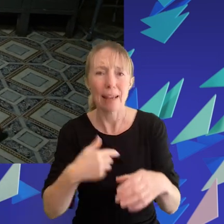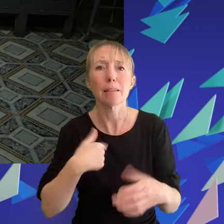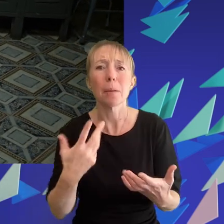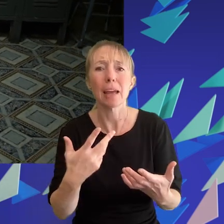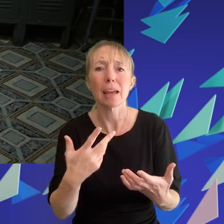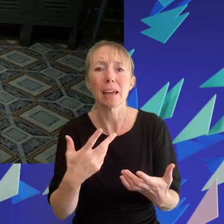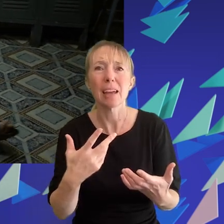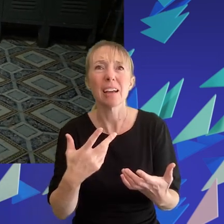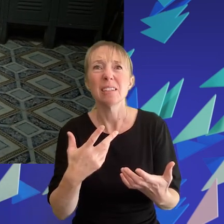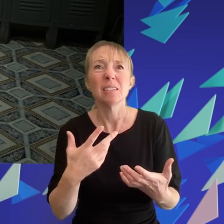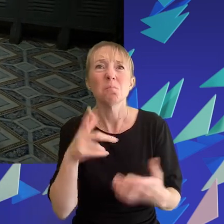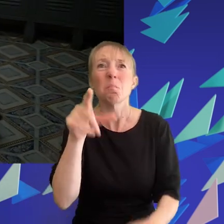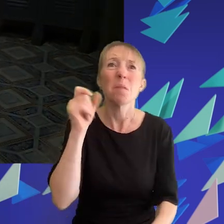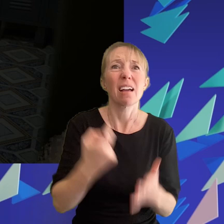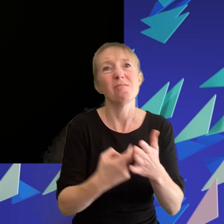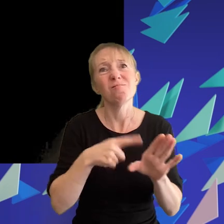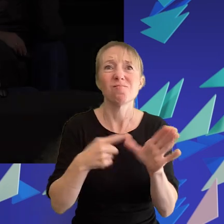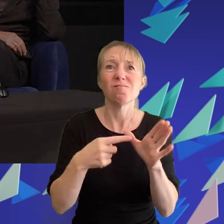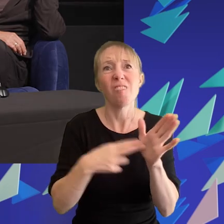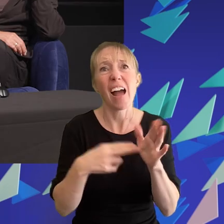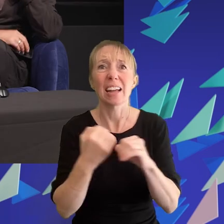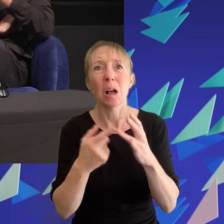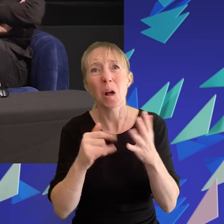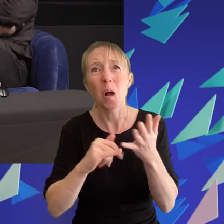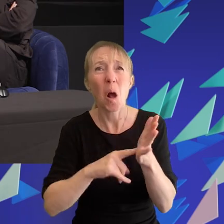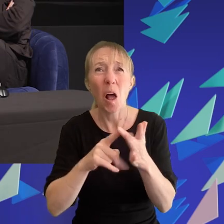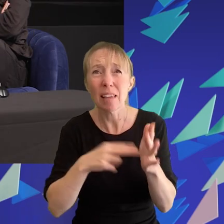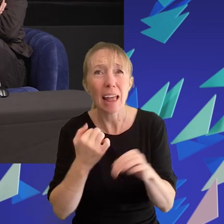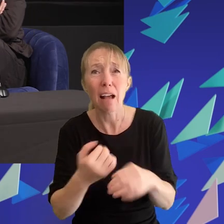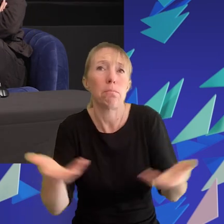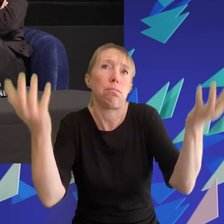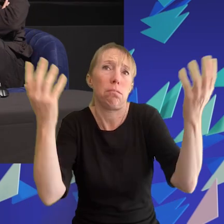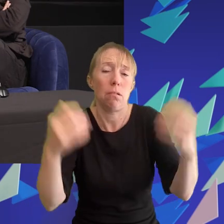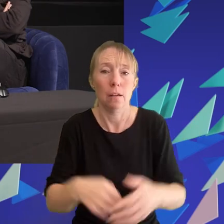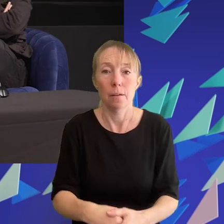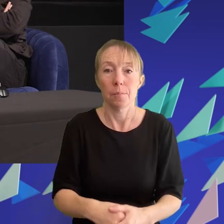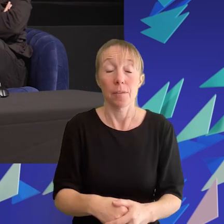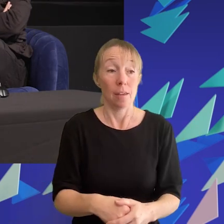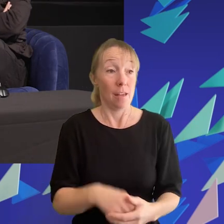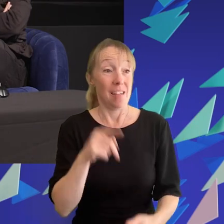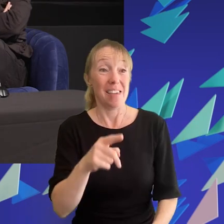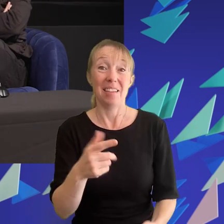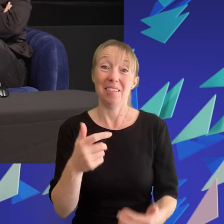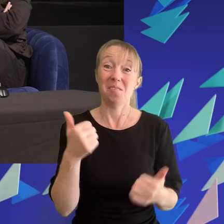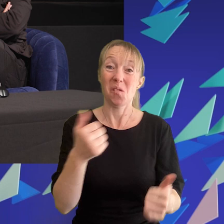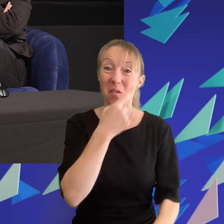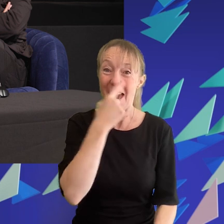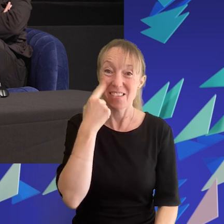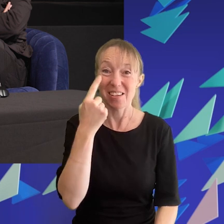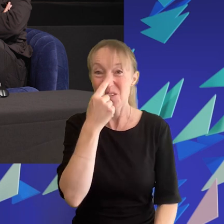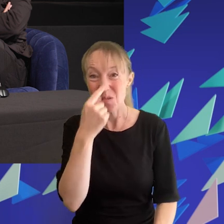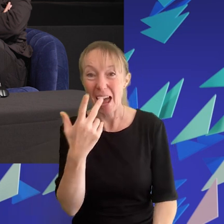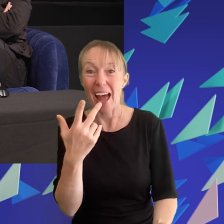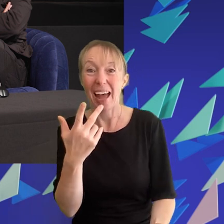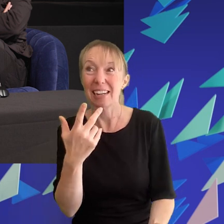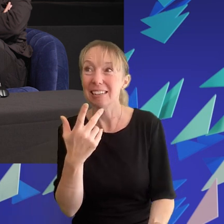get fucking Ryan Gosling or some shit? This is great evidence. You can be serious, you can be funny